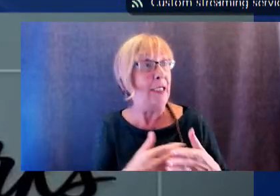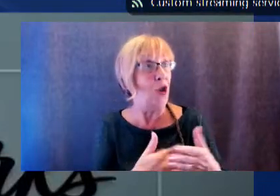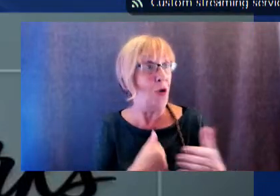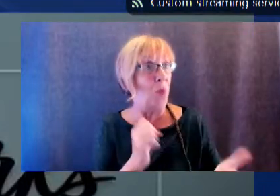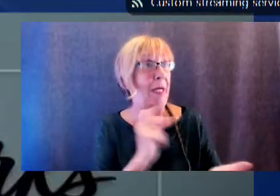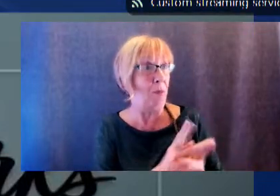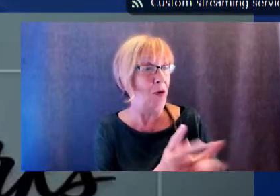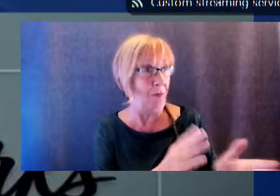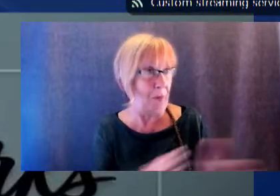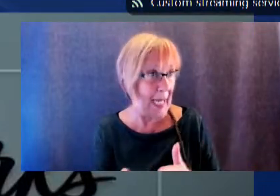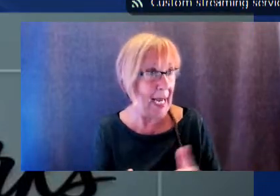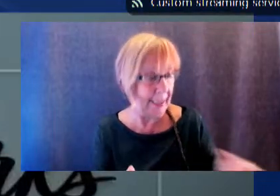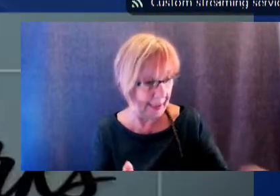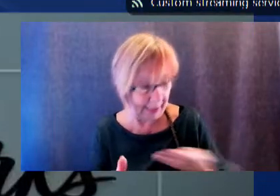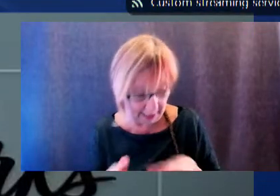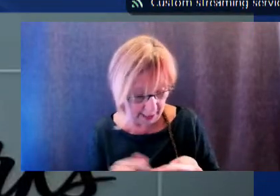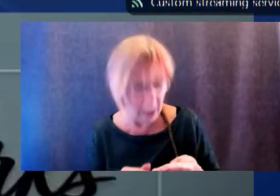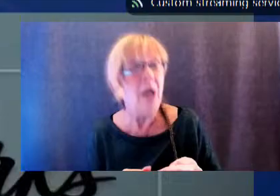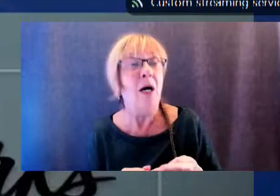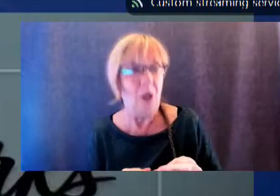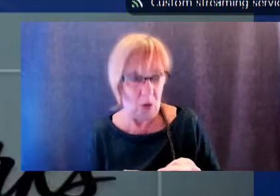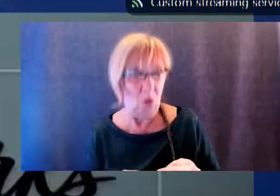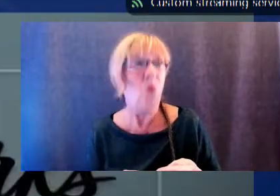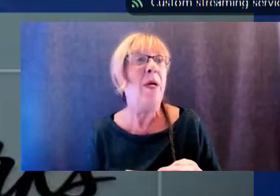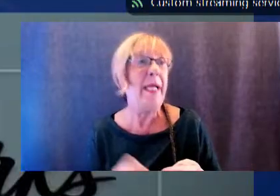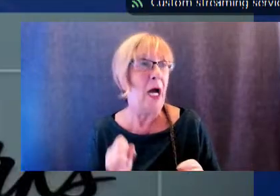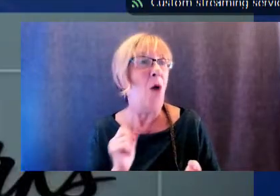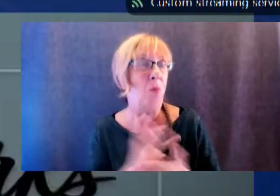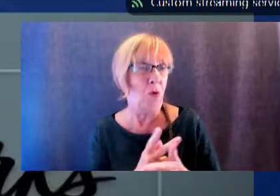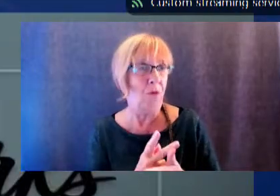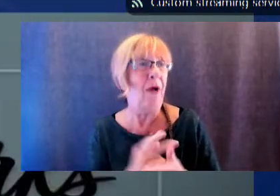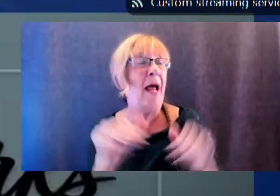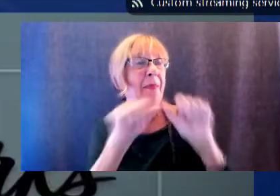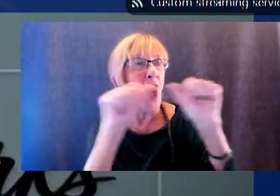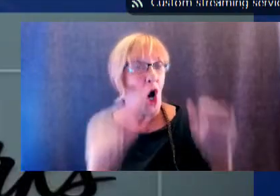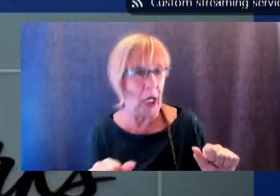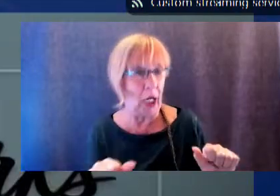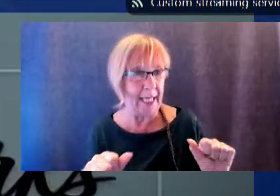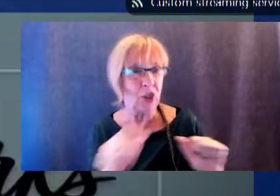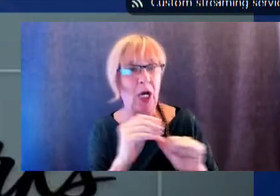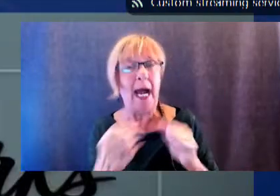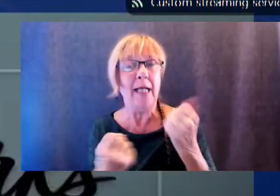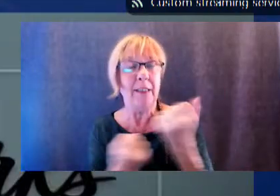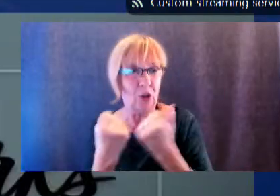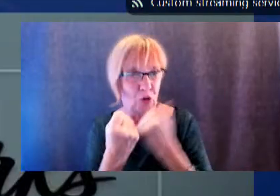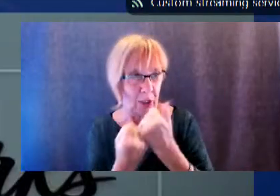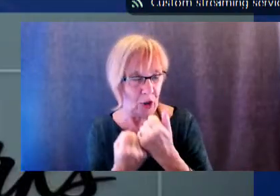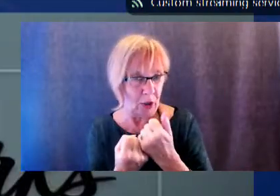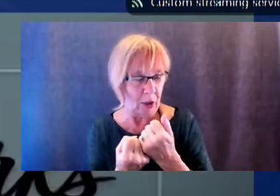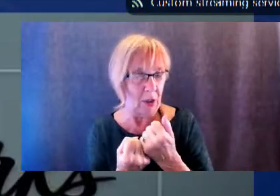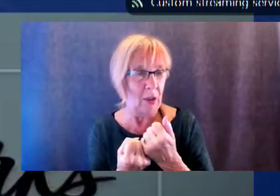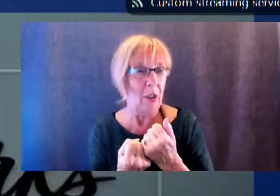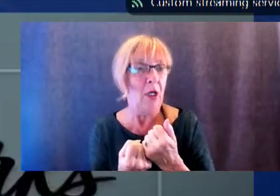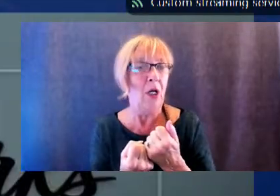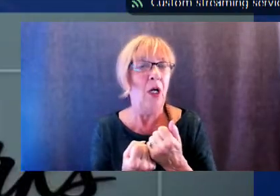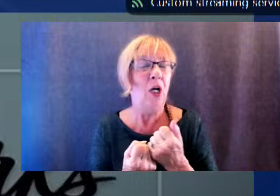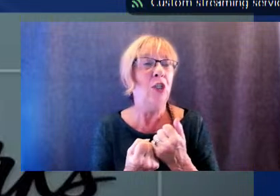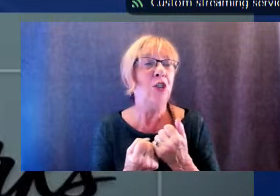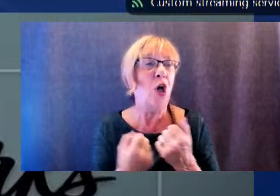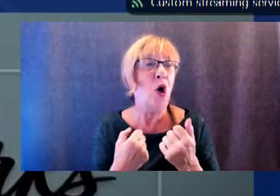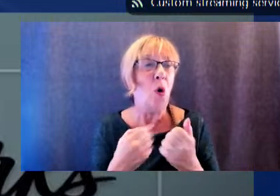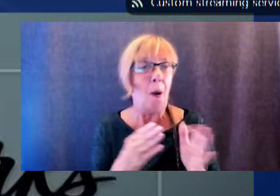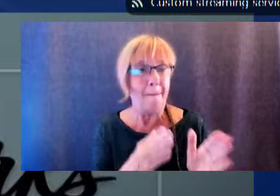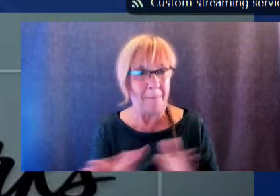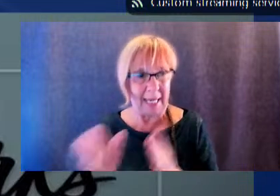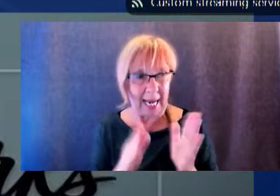in, we do substantially approve the architectural and structural. So again, planning start by reviewing the floor plan and